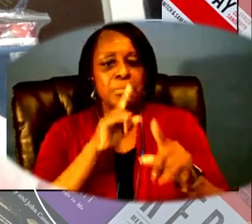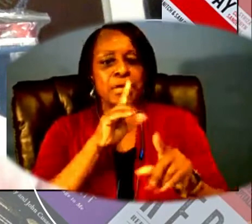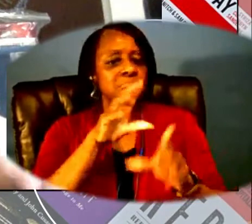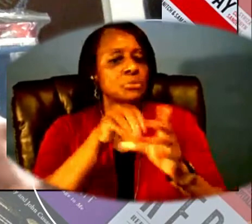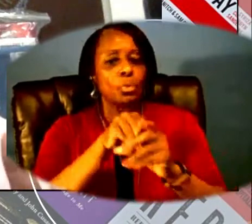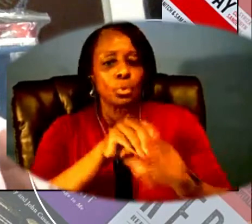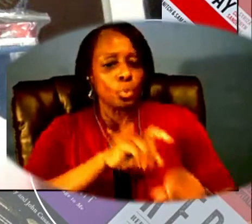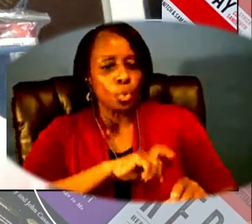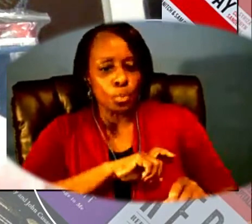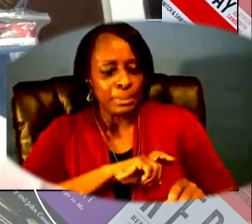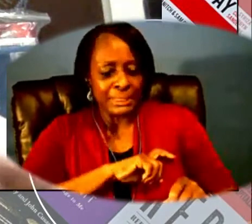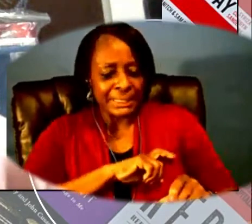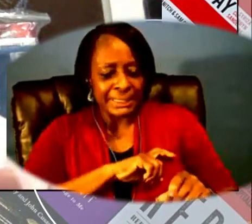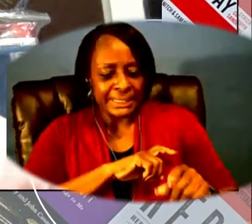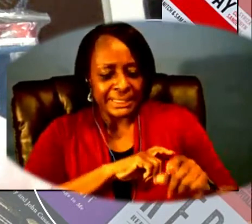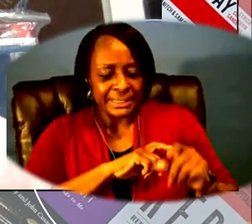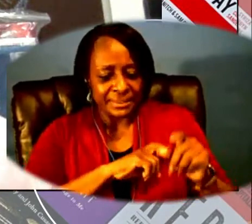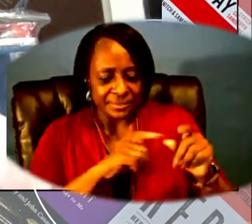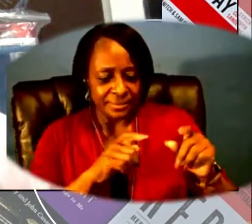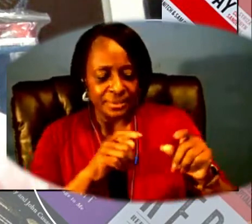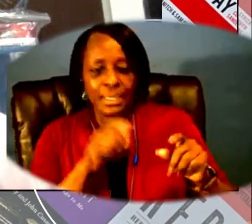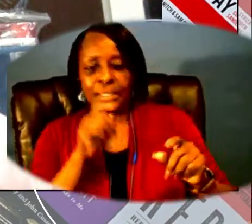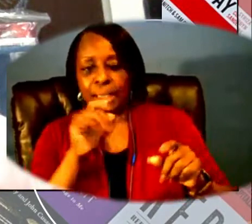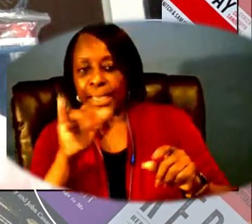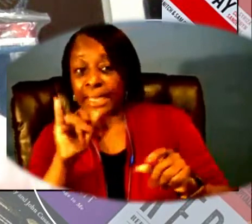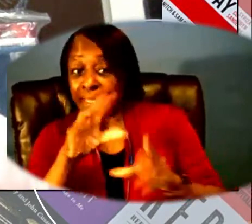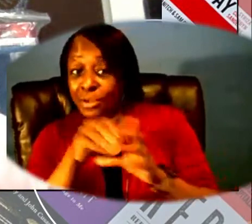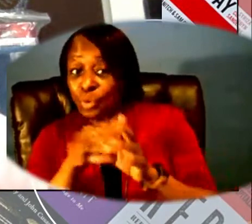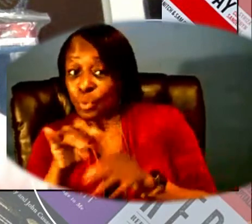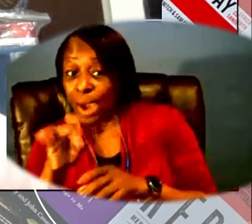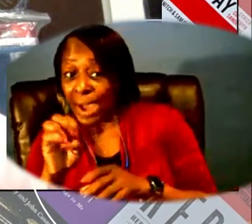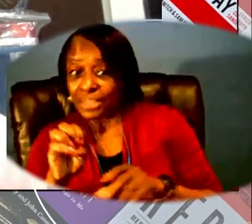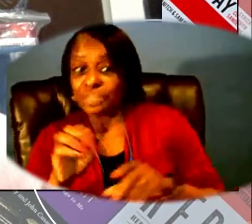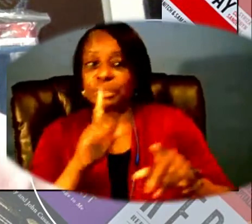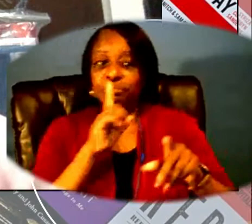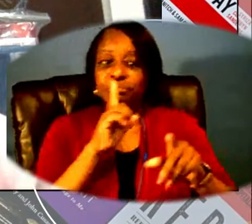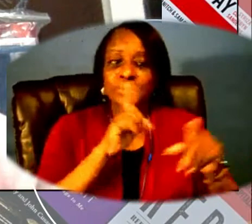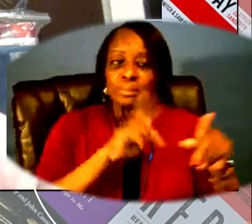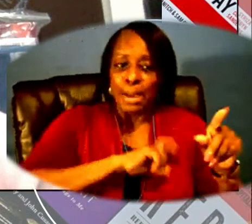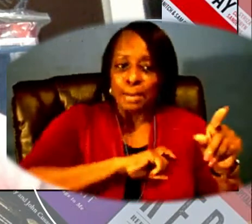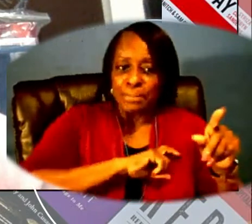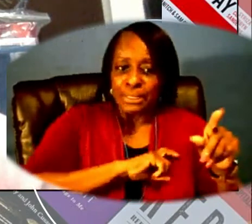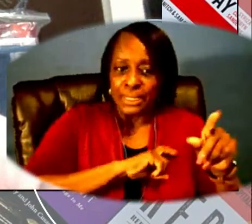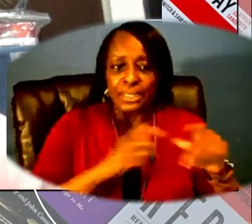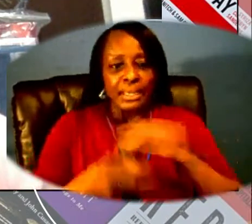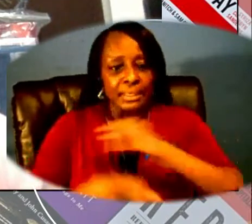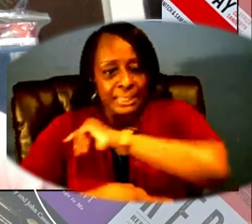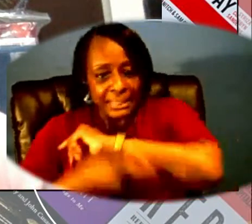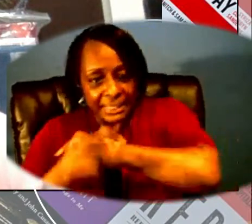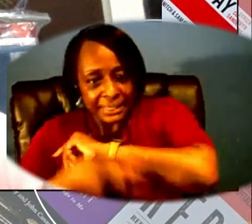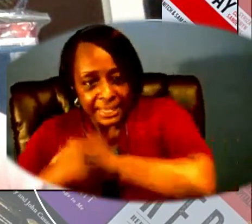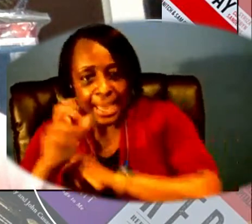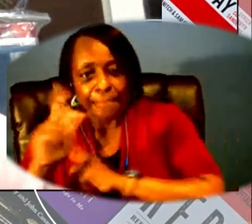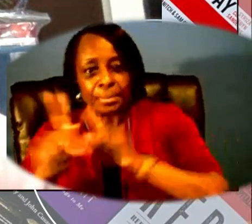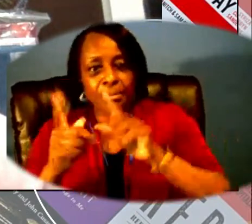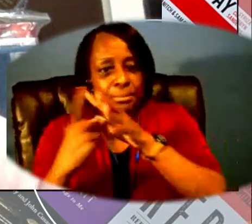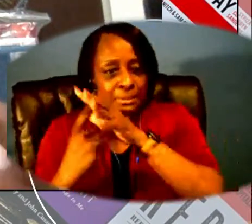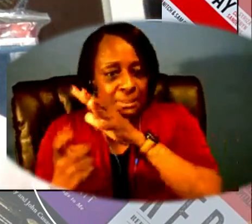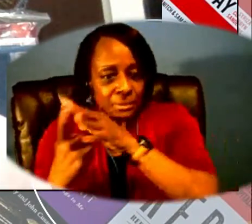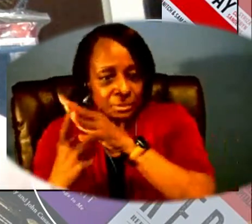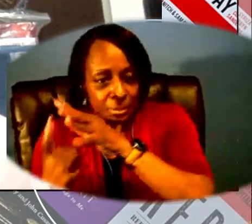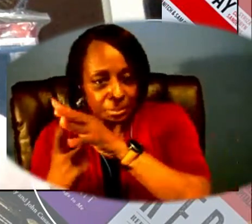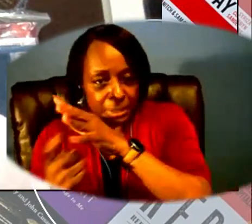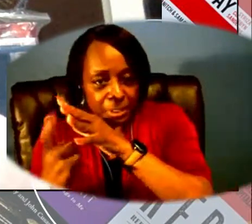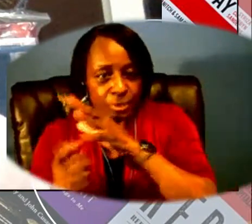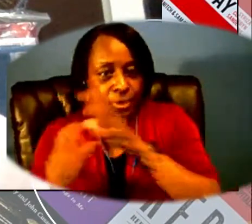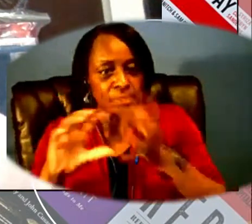It's a city that doesn't include ICE, and understanding that the kidnapping, the disappearing, the disrupting